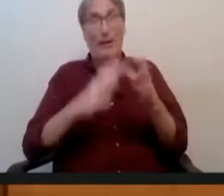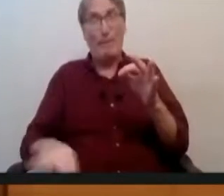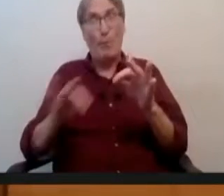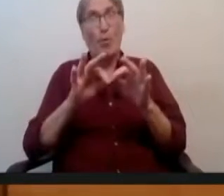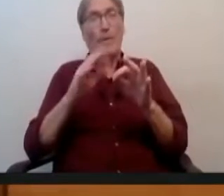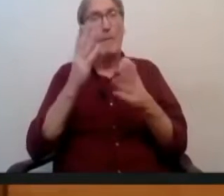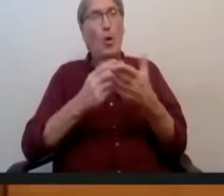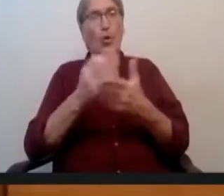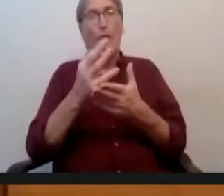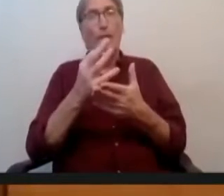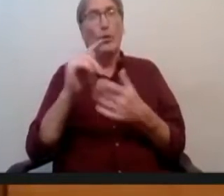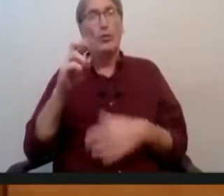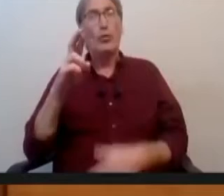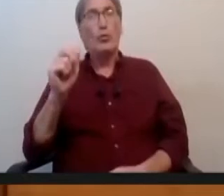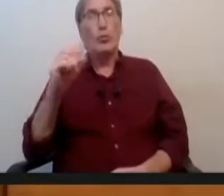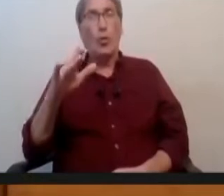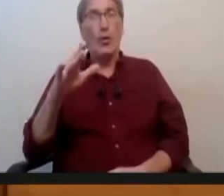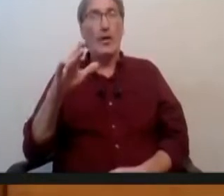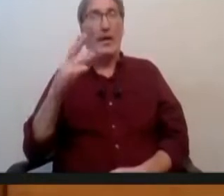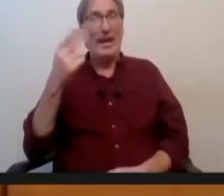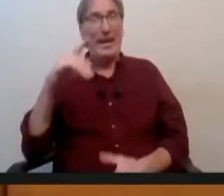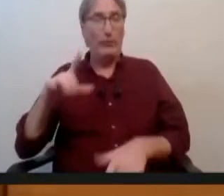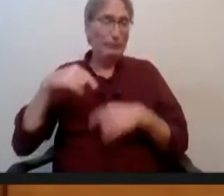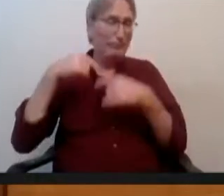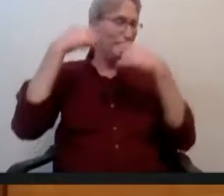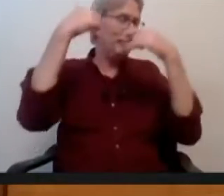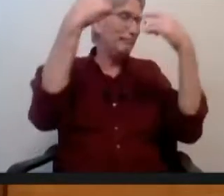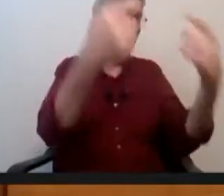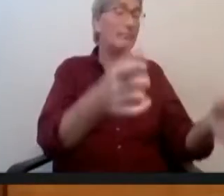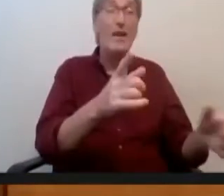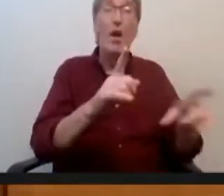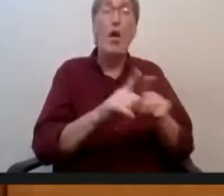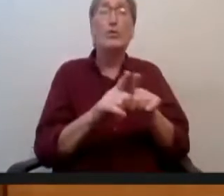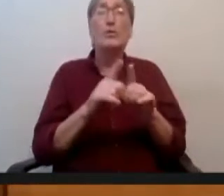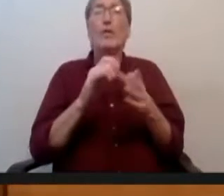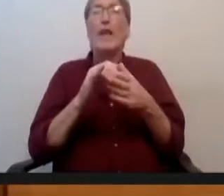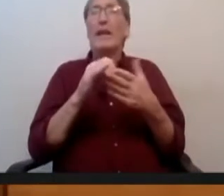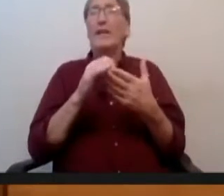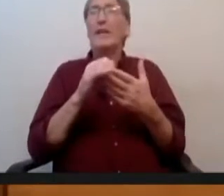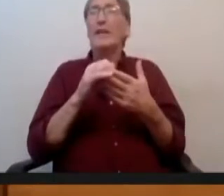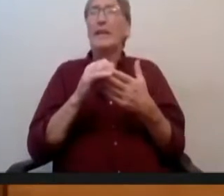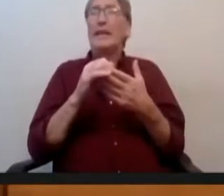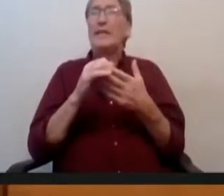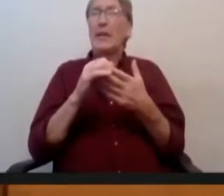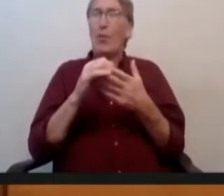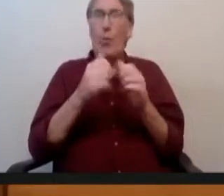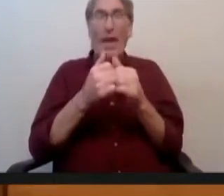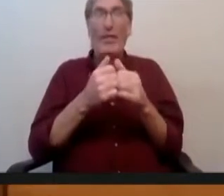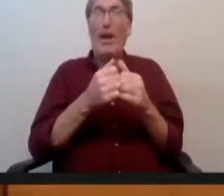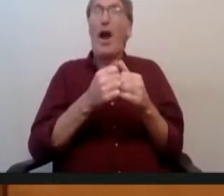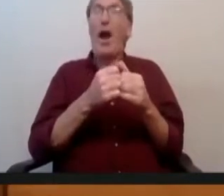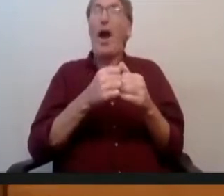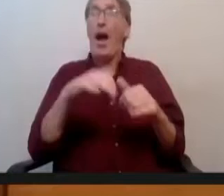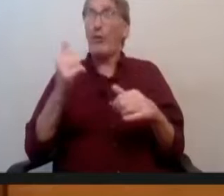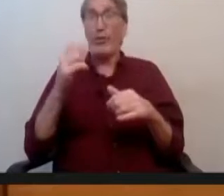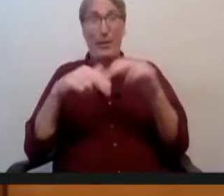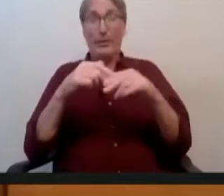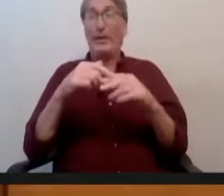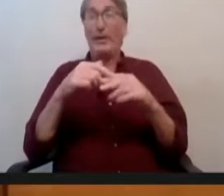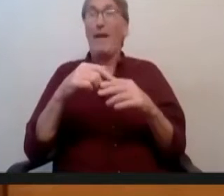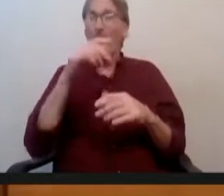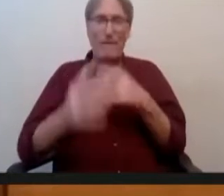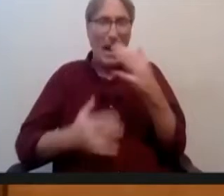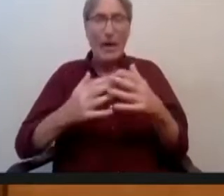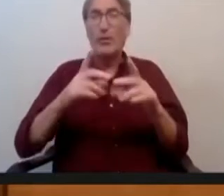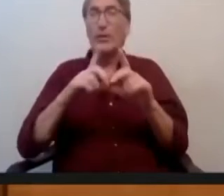important factor in its identity. In addition, it joins a company of other buildings, other fire stations within